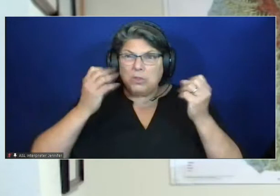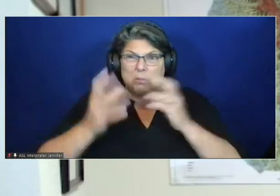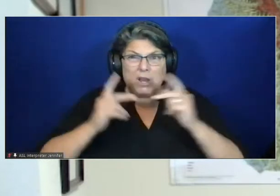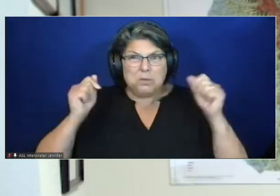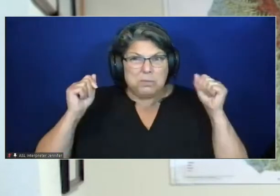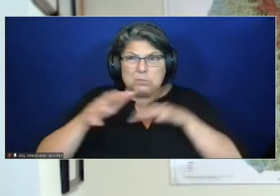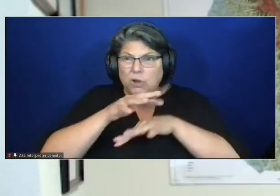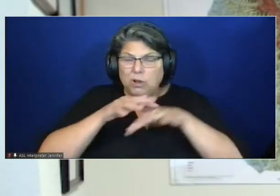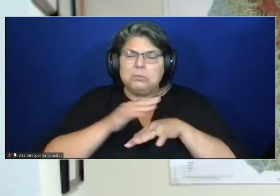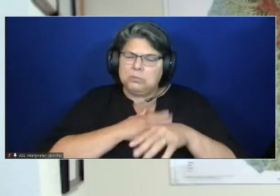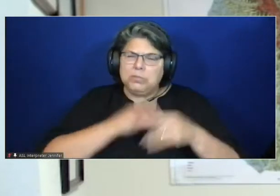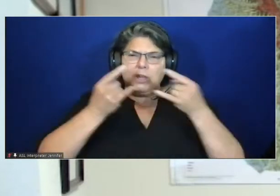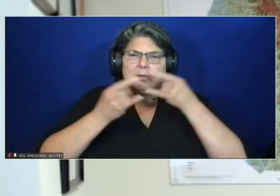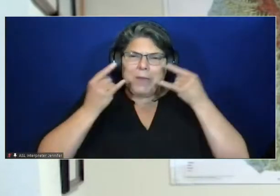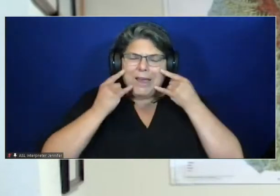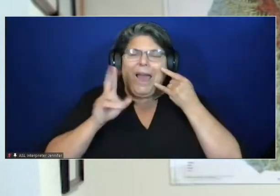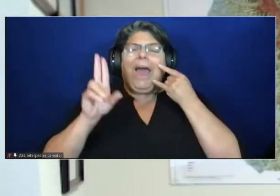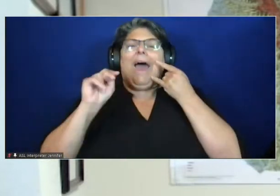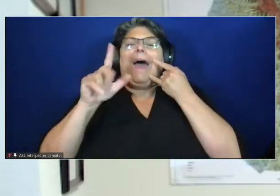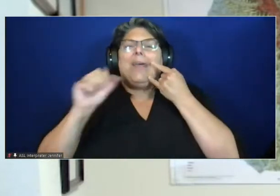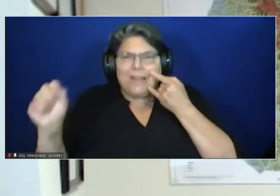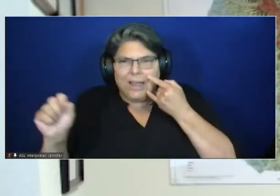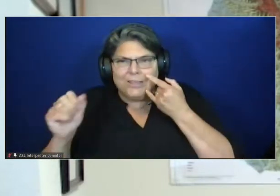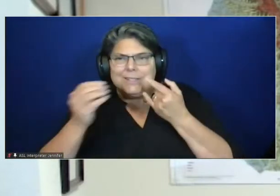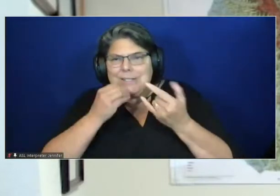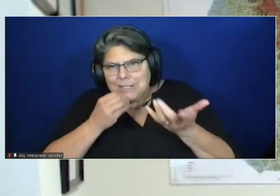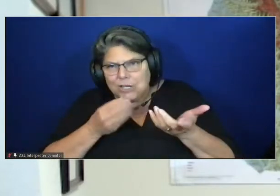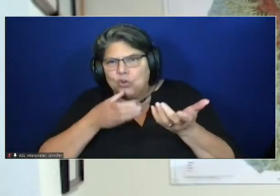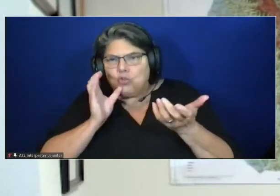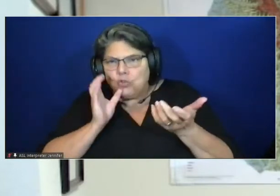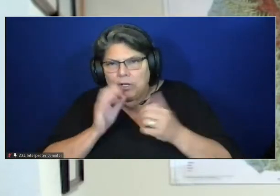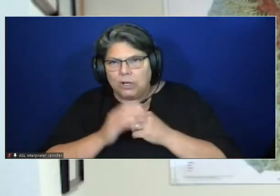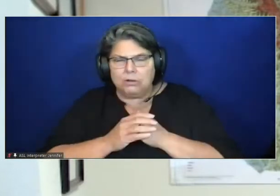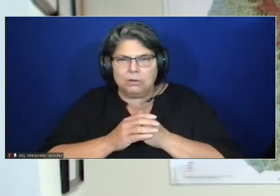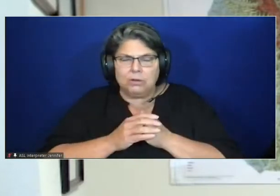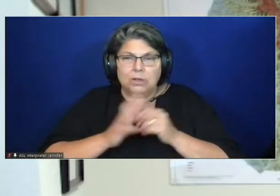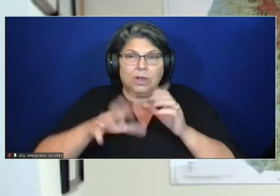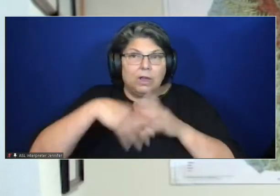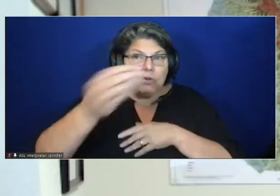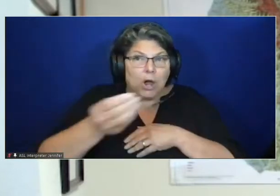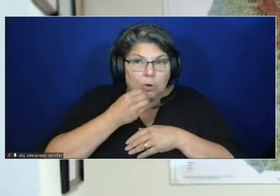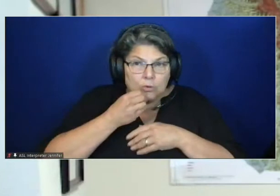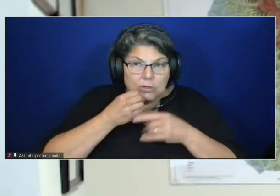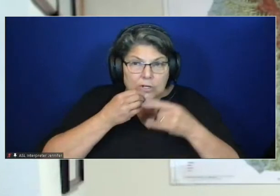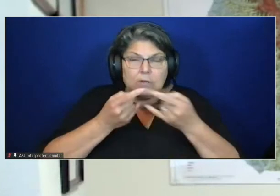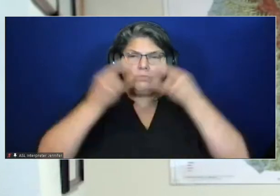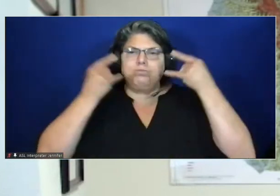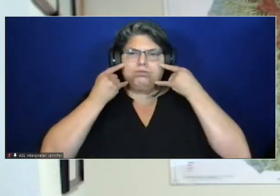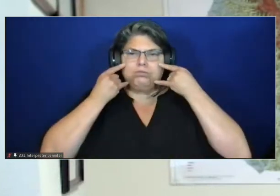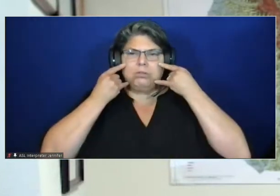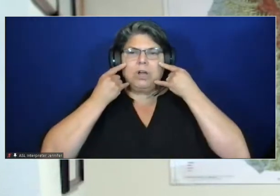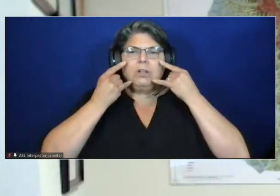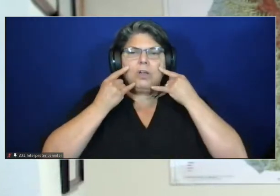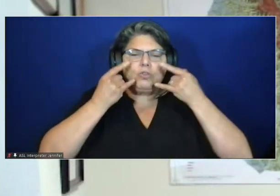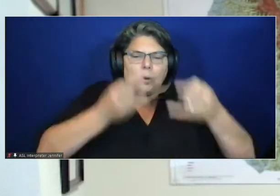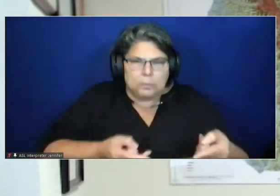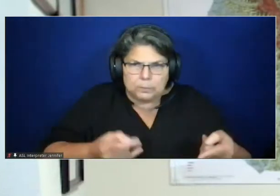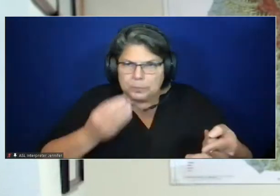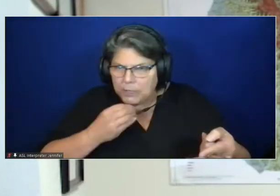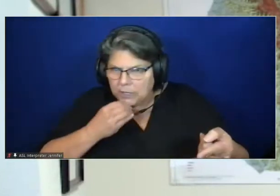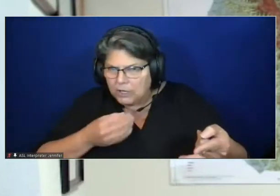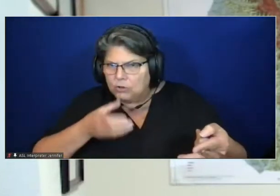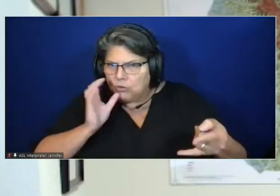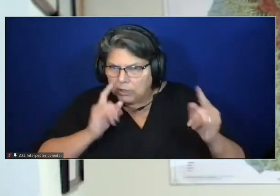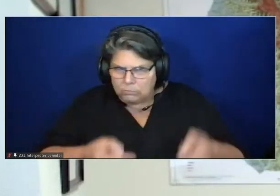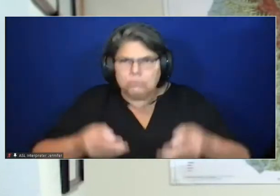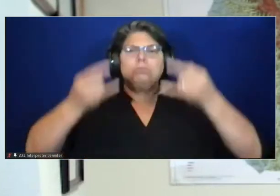or drinking. If you go out to eat, keep your mask on except when you're actively eating or drinking. And increase ventilation